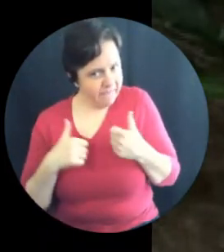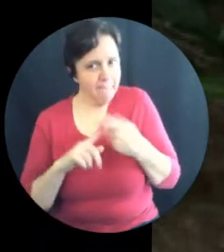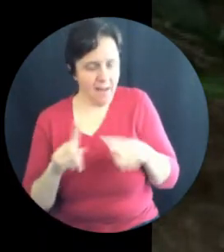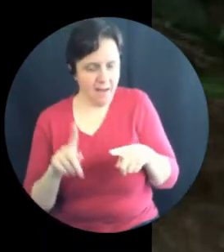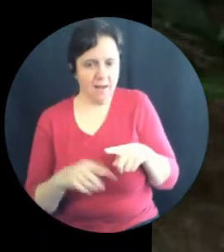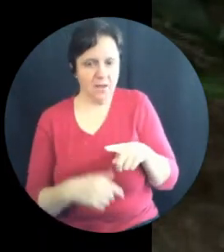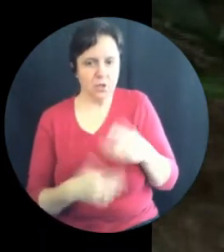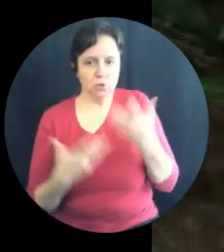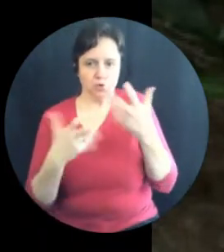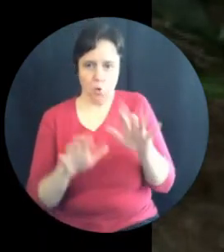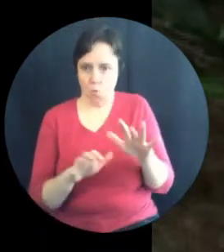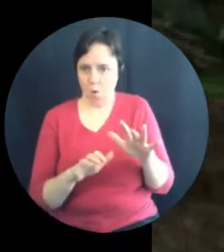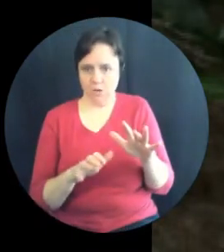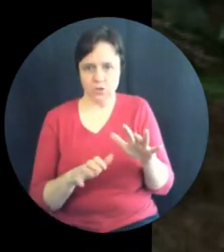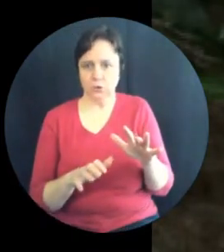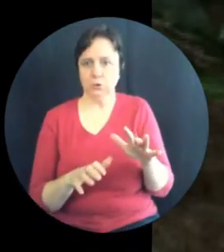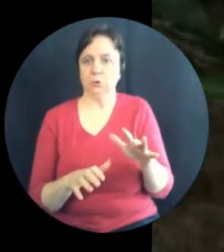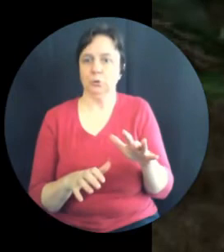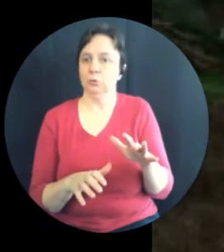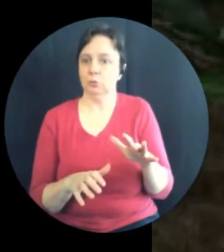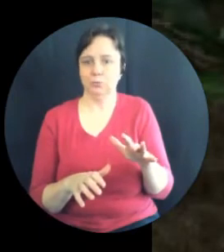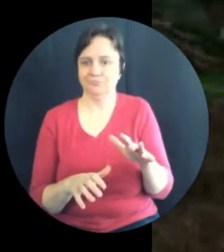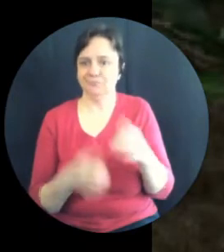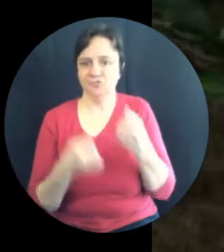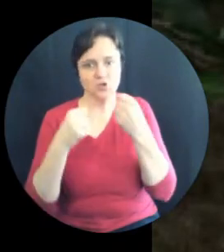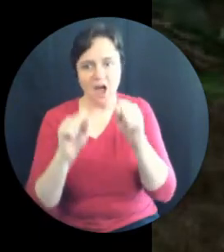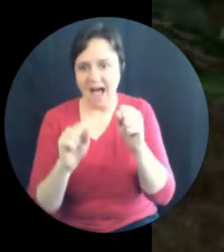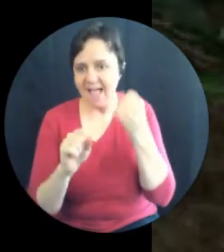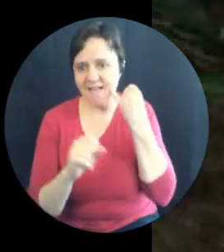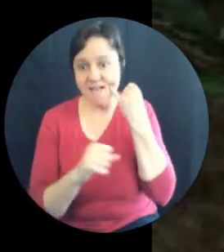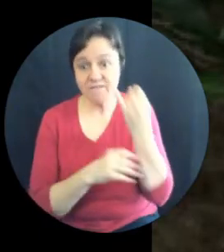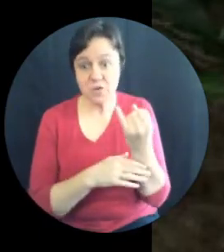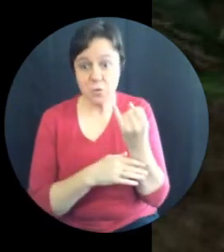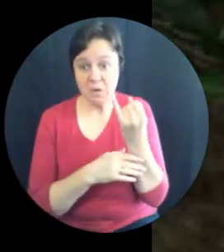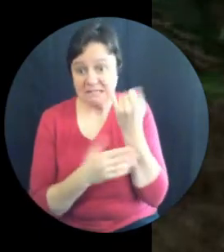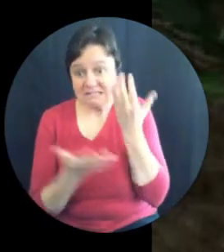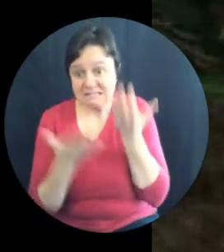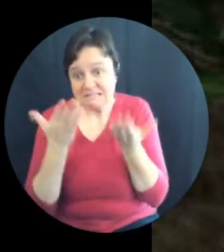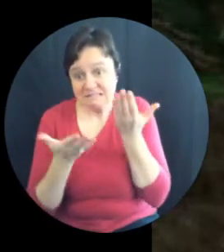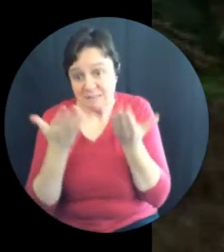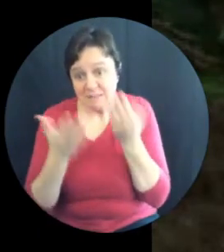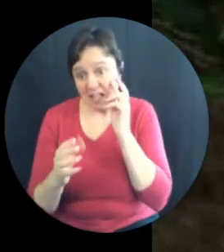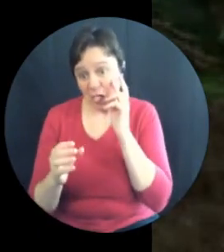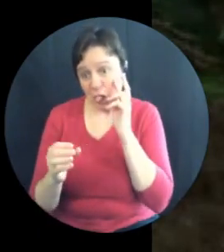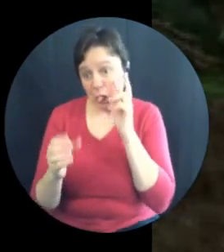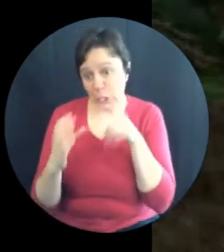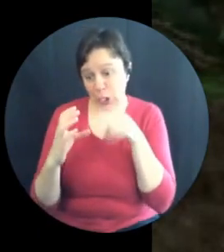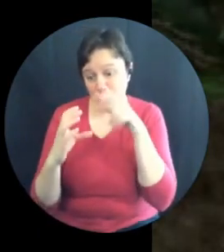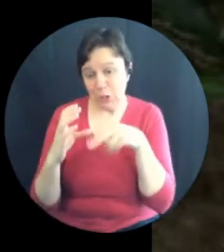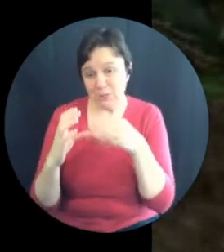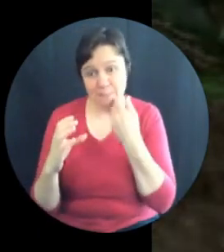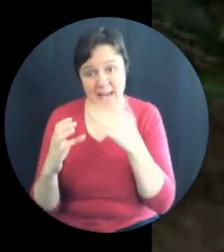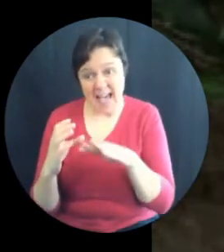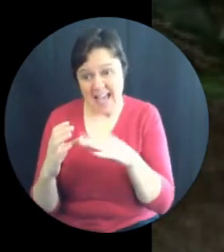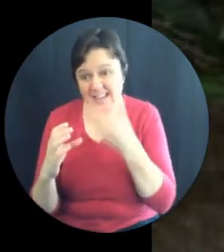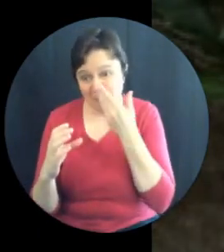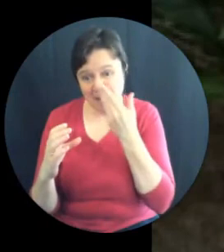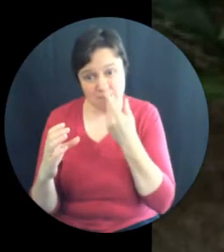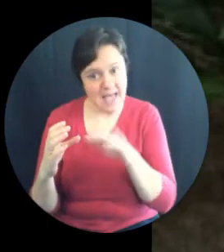to tamper with. So if you suspect that something smells bad, looks bad, tastes bad, you don't want to have that,